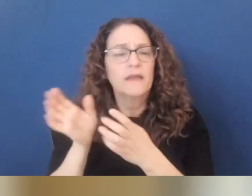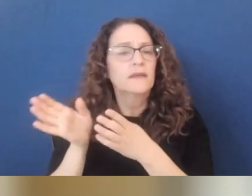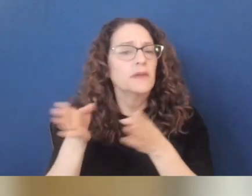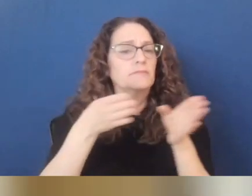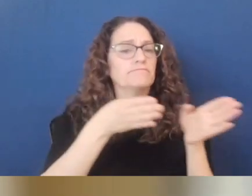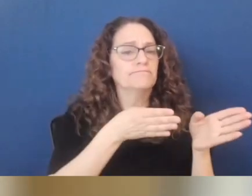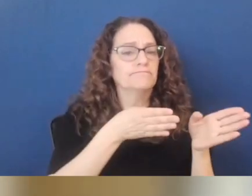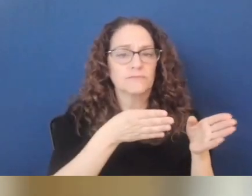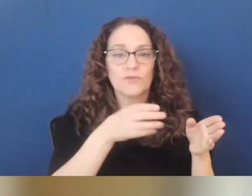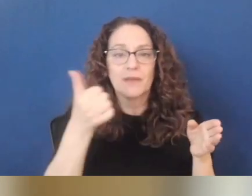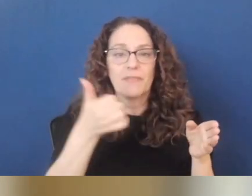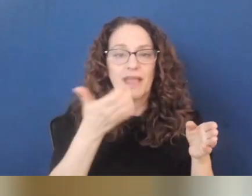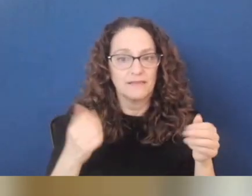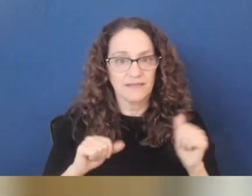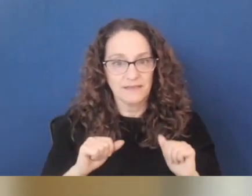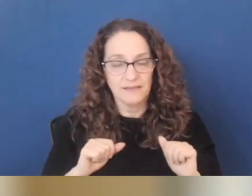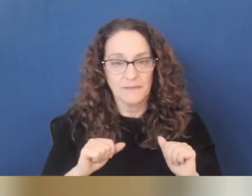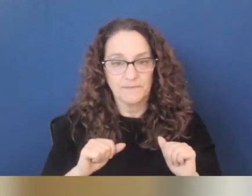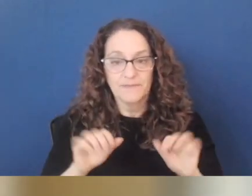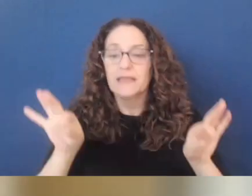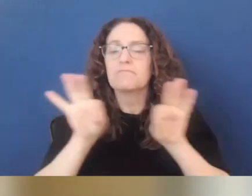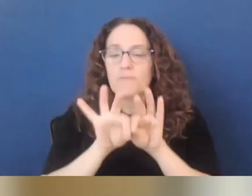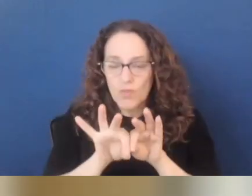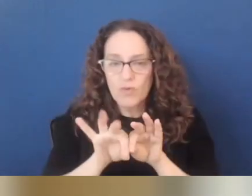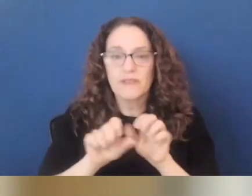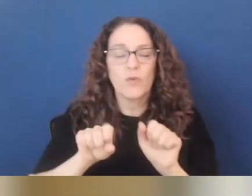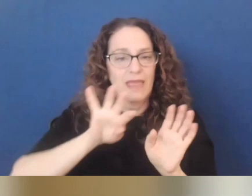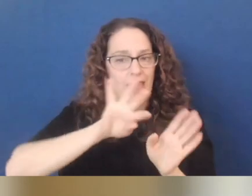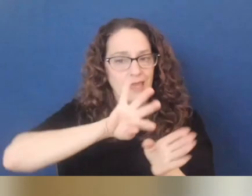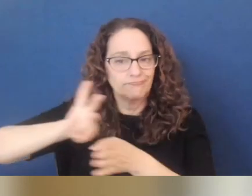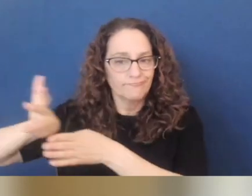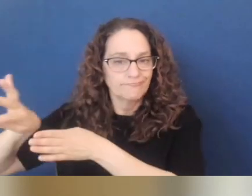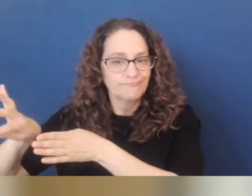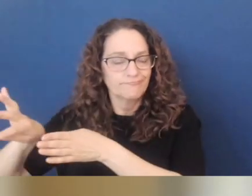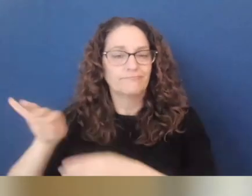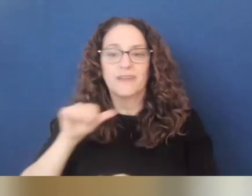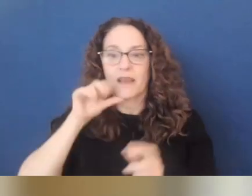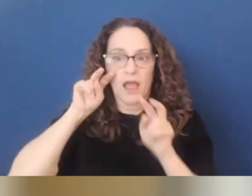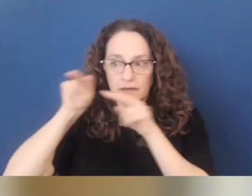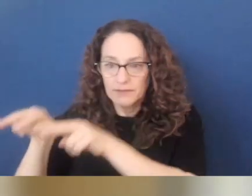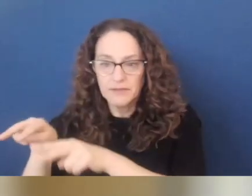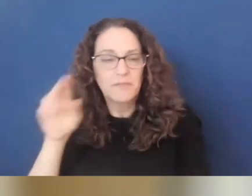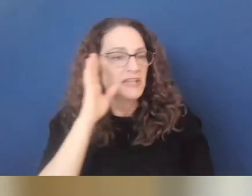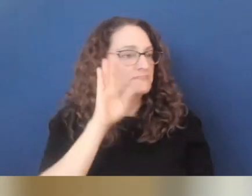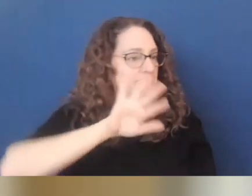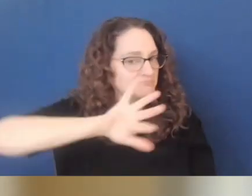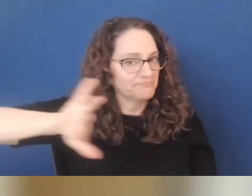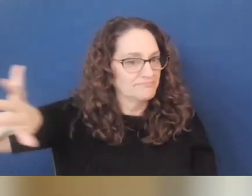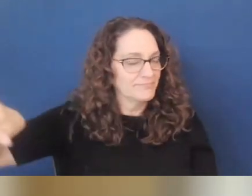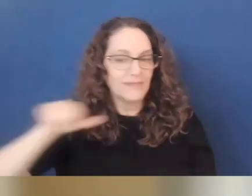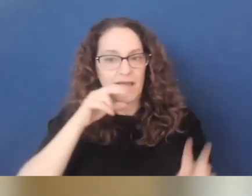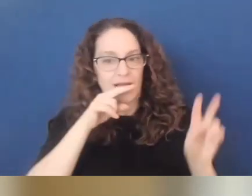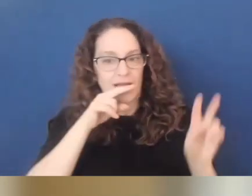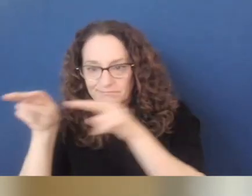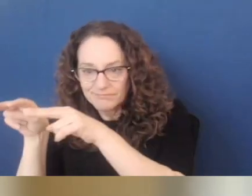skillfully depends upon our ability to turn away. And though some people practice, when they approach mindfulness, think that mindfulness